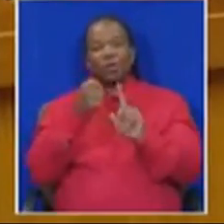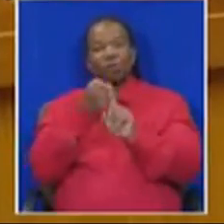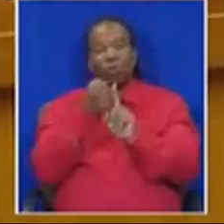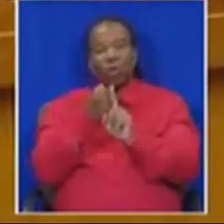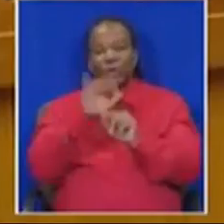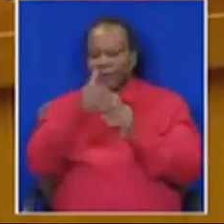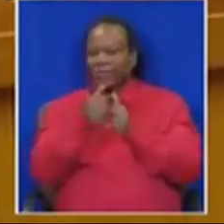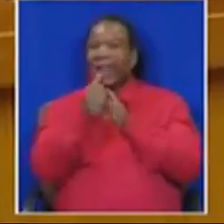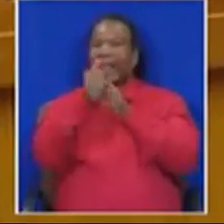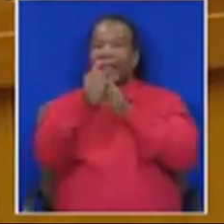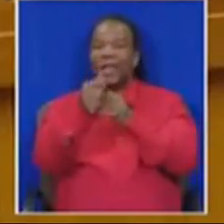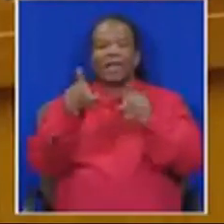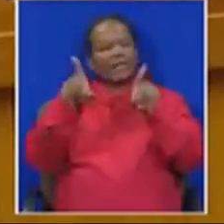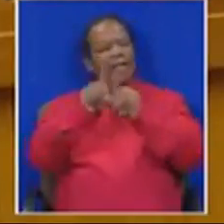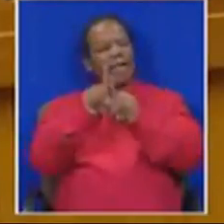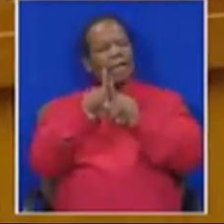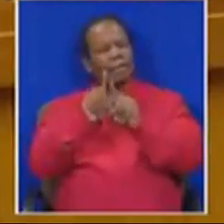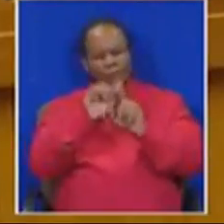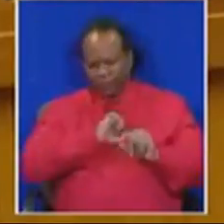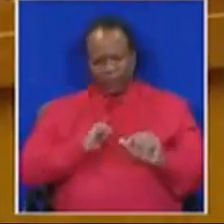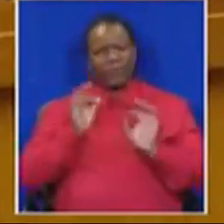disciplined servant of our people.